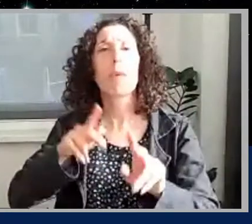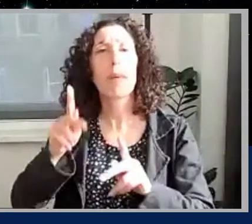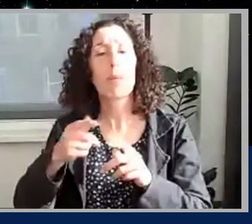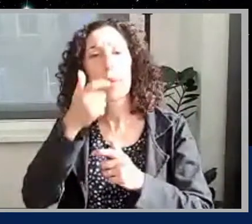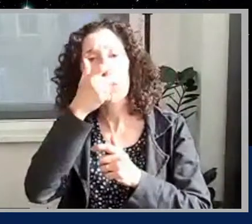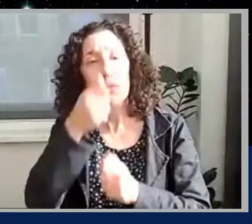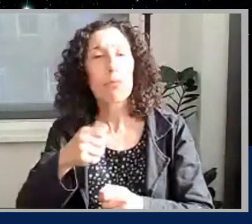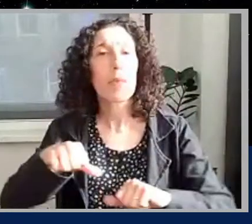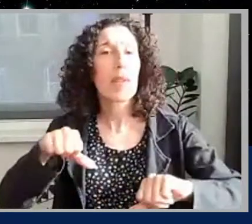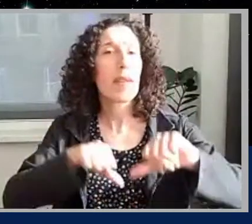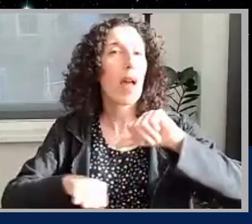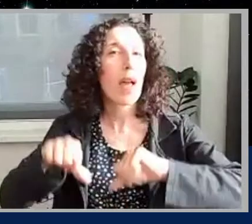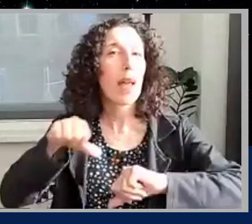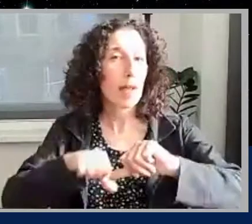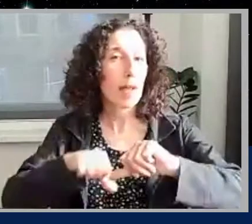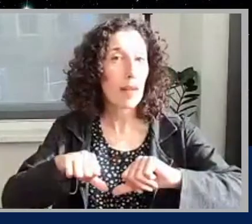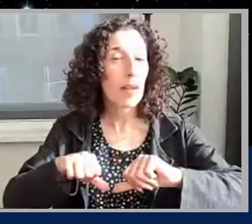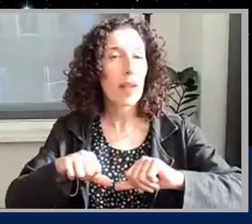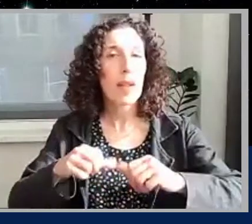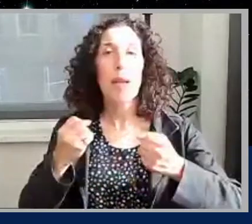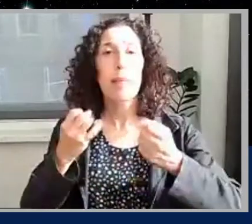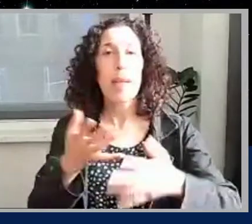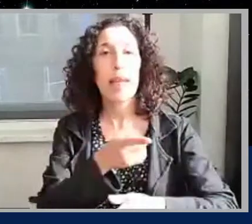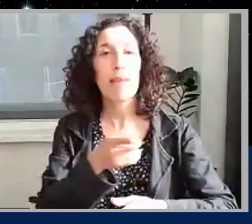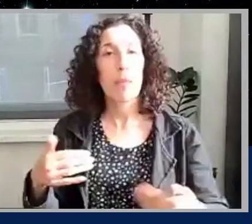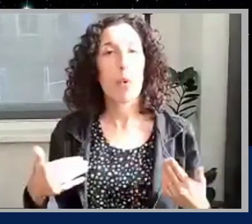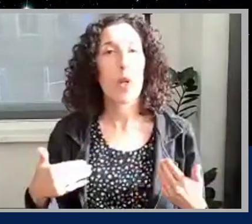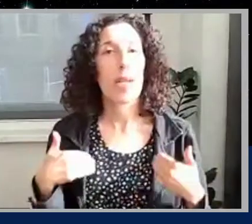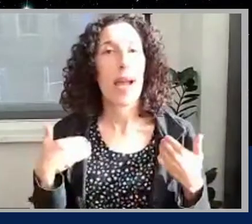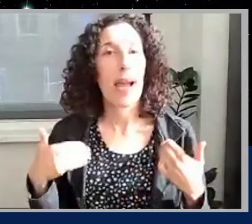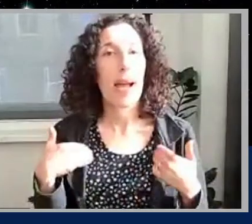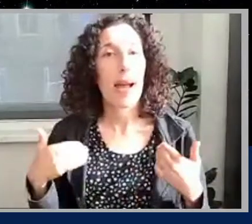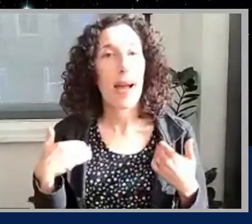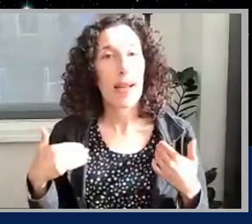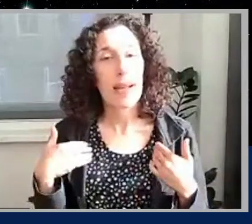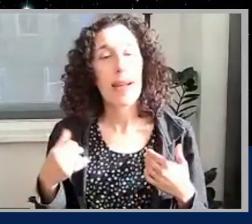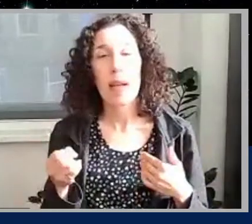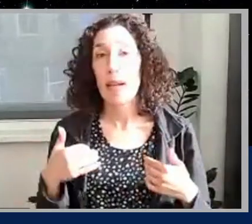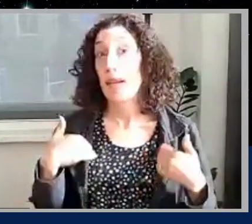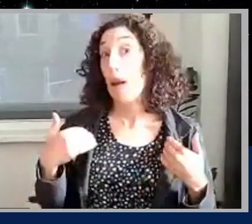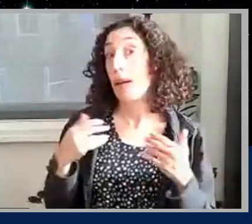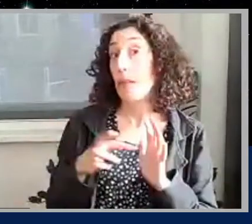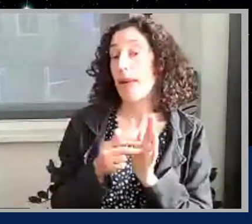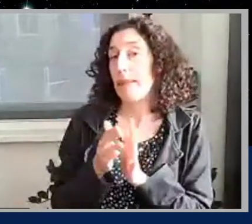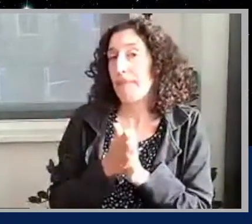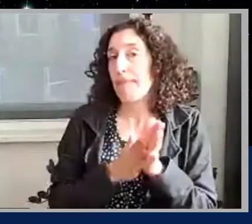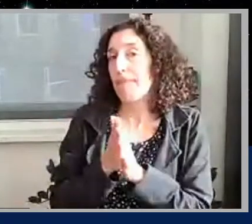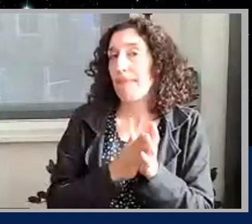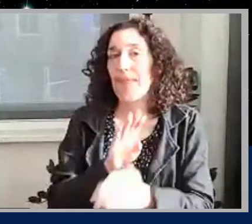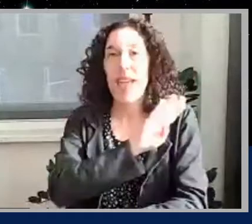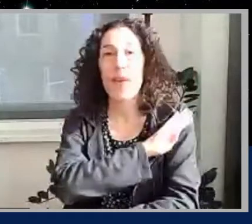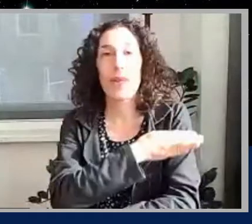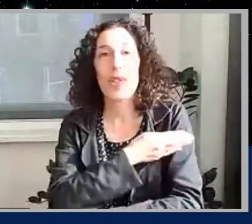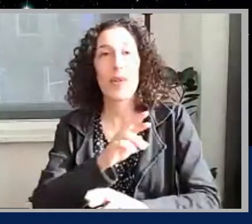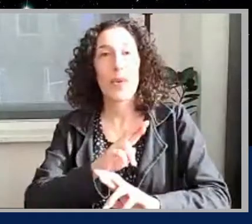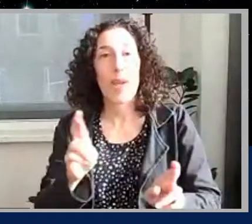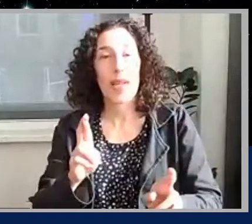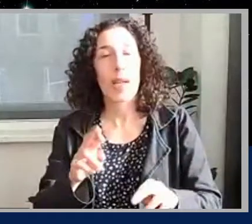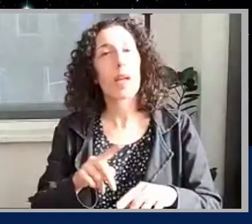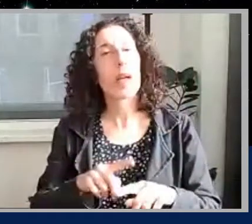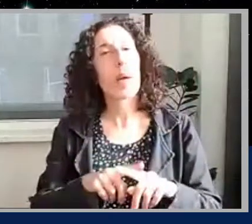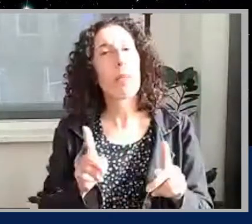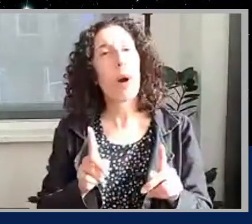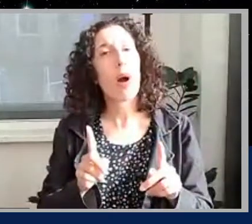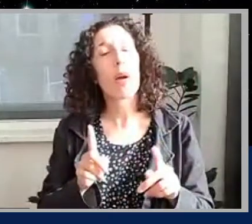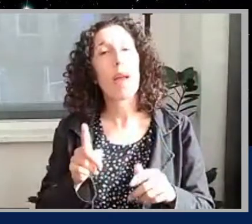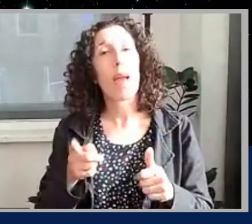actually rules within the AAS that junior members couldn't serve on committees. So we had to first petition to be allowed to serve and